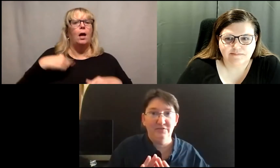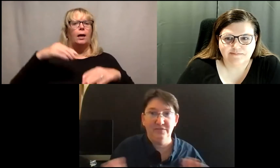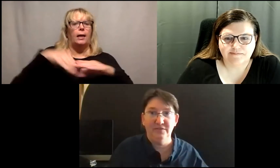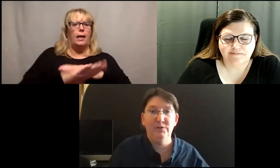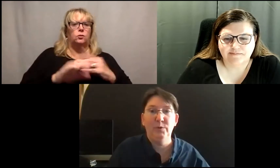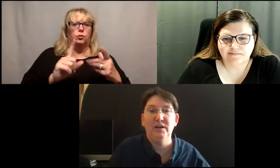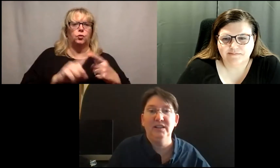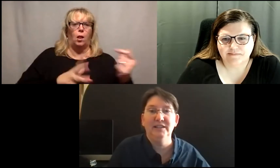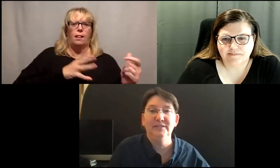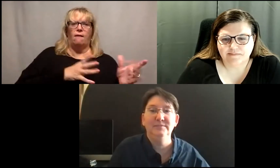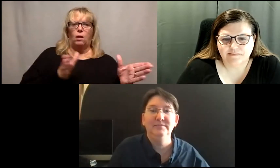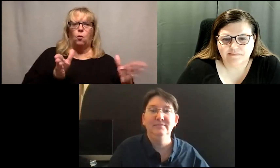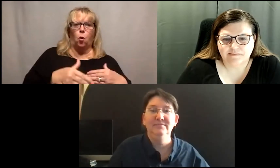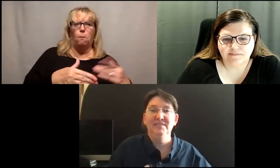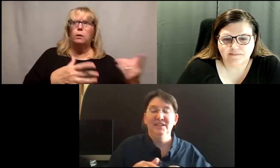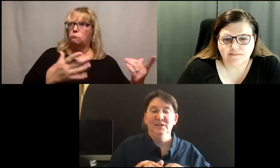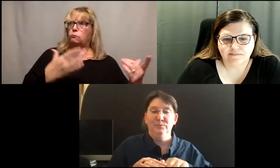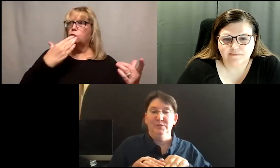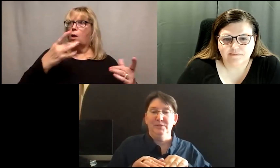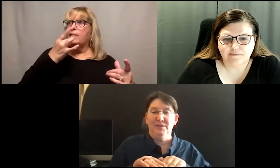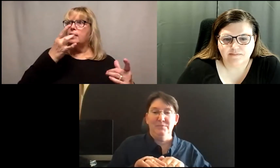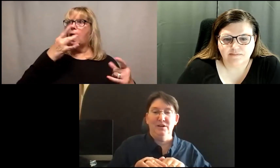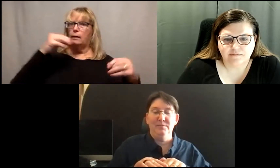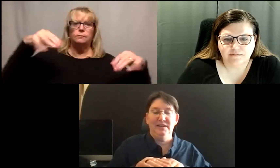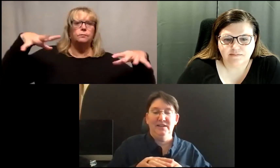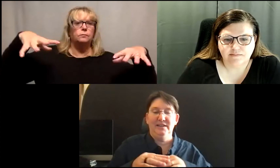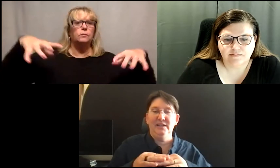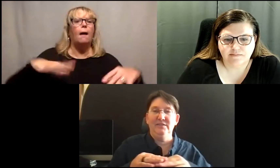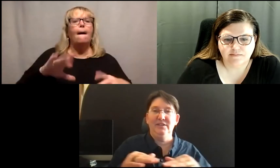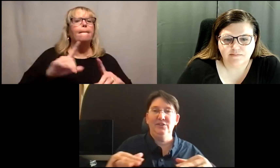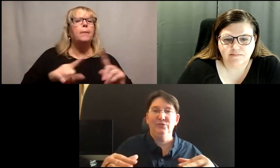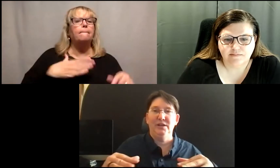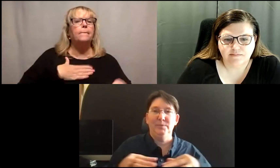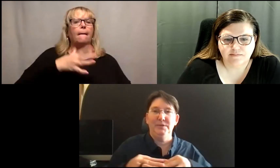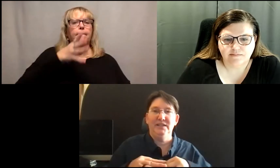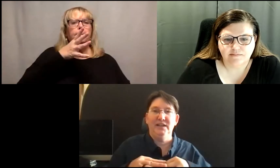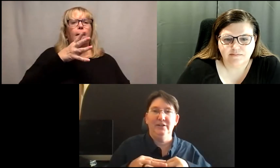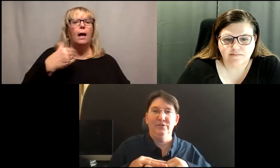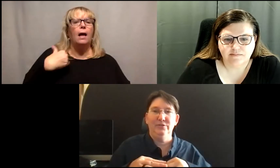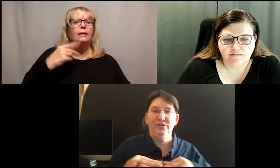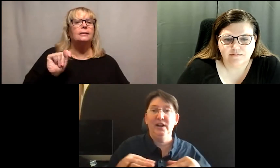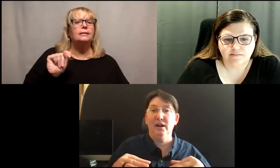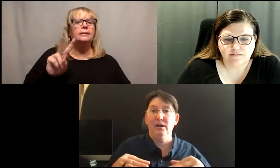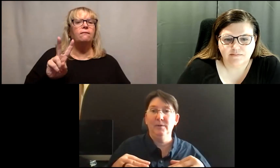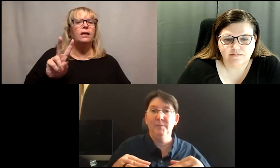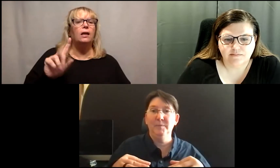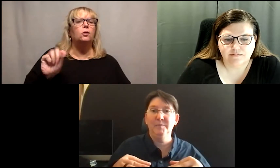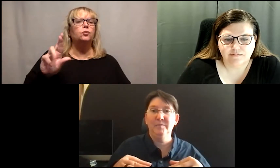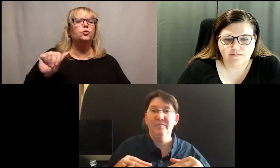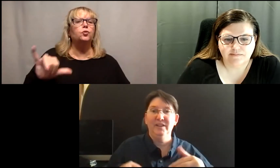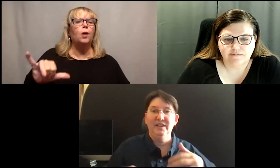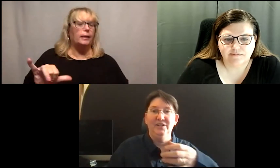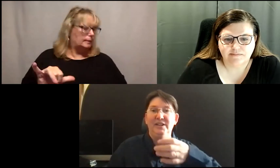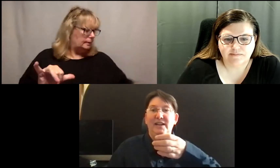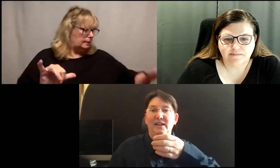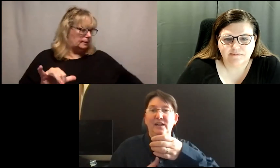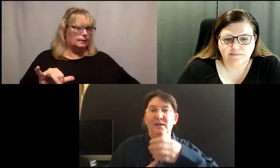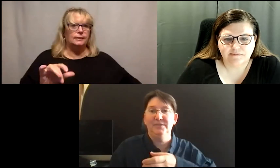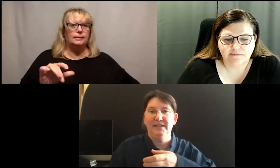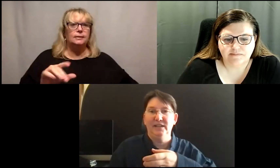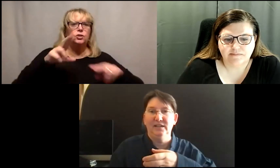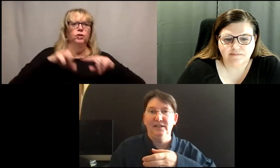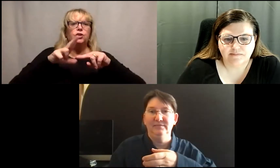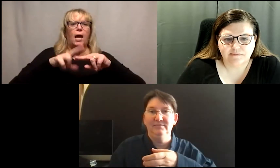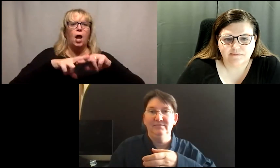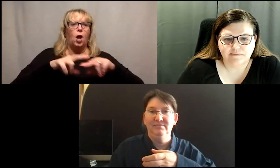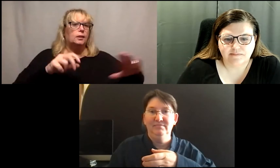it's very well lit. But my mom has a TV tray beside her chair and she had a cup